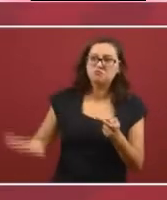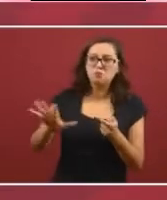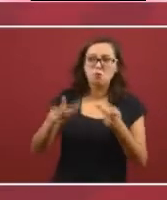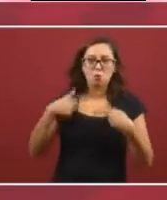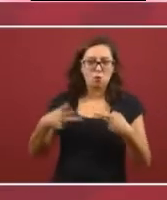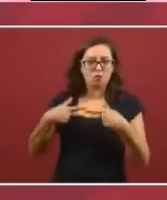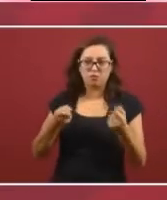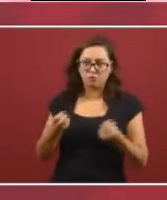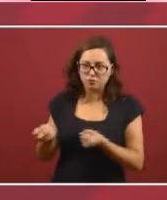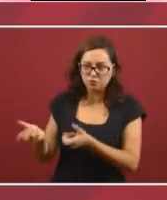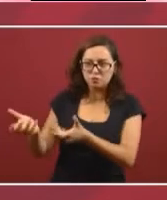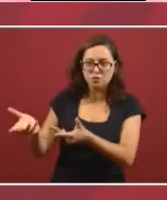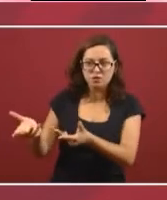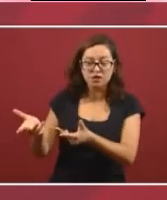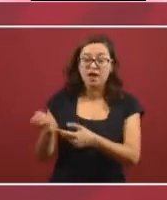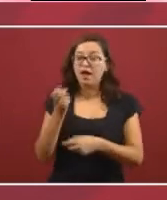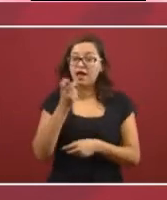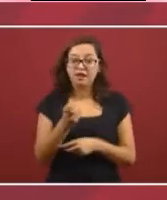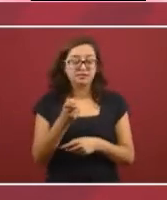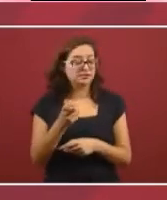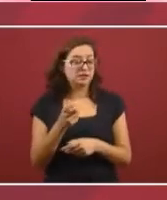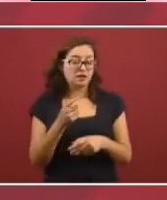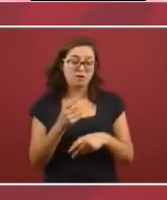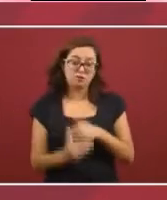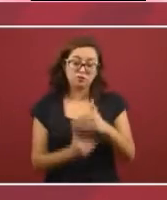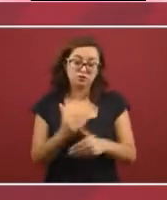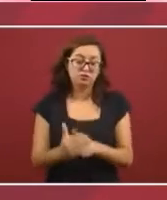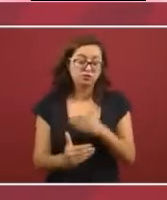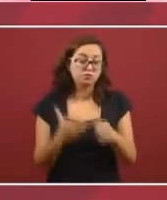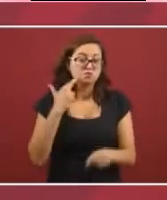via the district or attorney general.